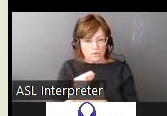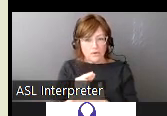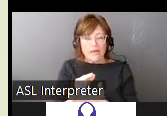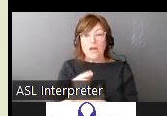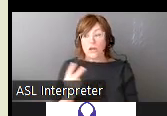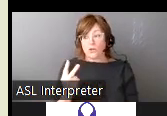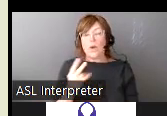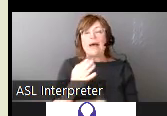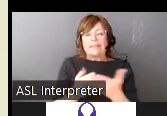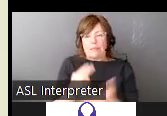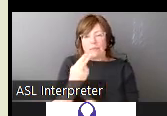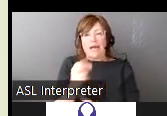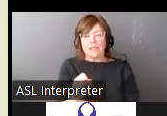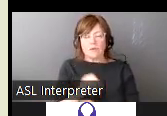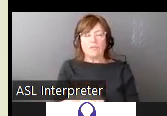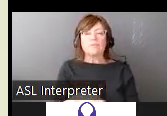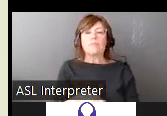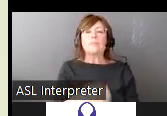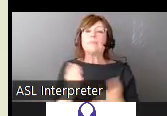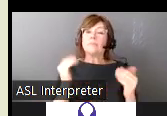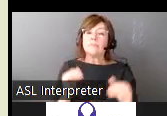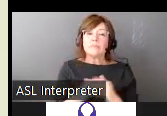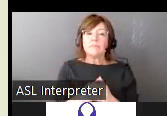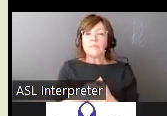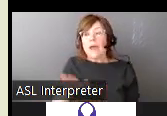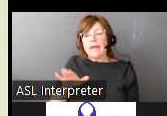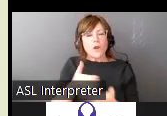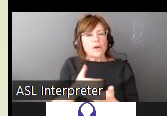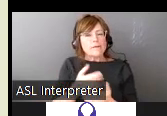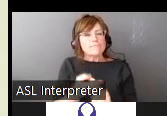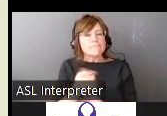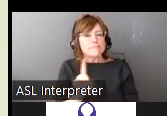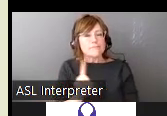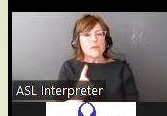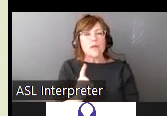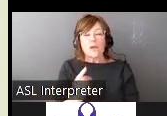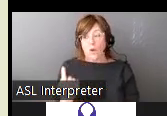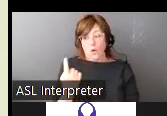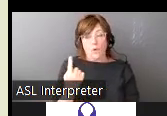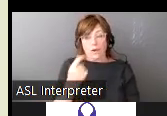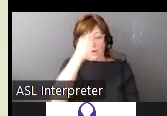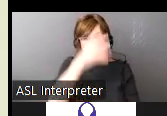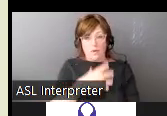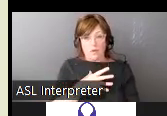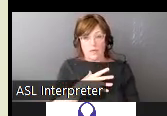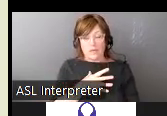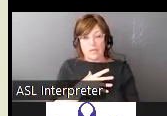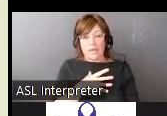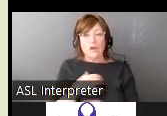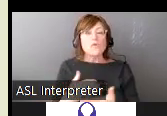school. In terms of sources of income, 1 older man reported earning wages or